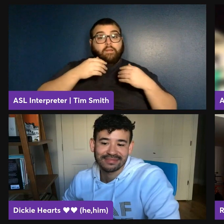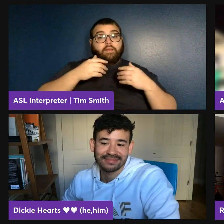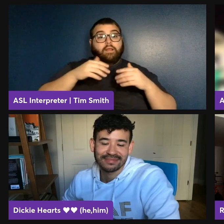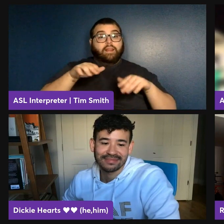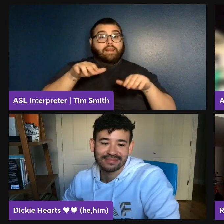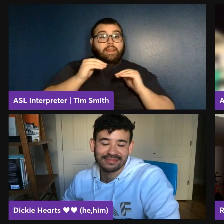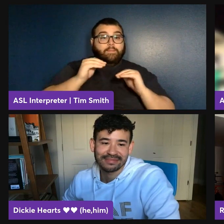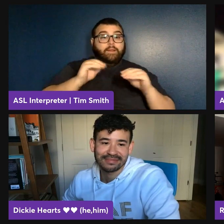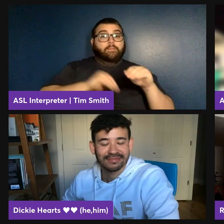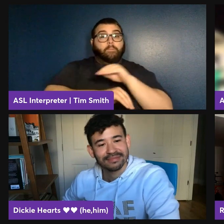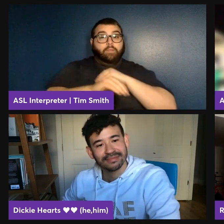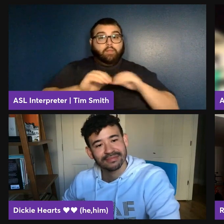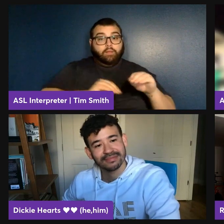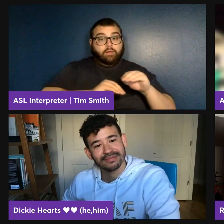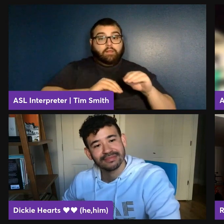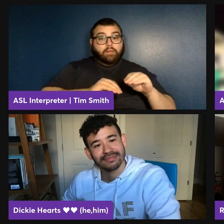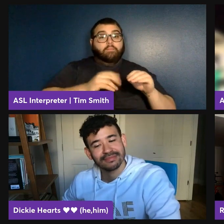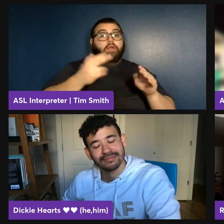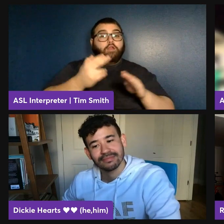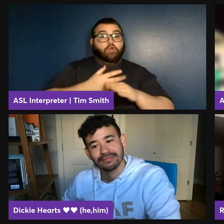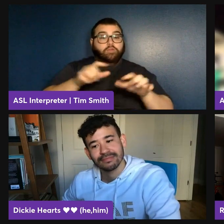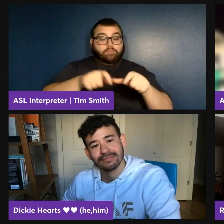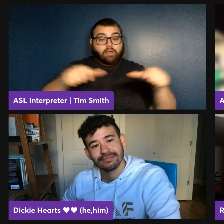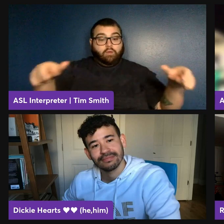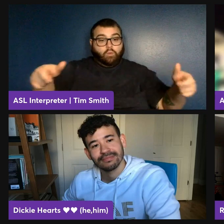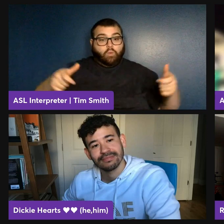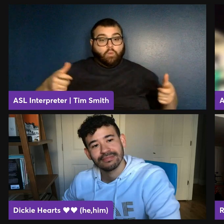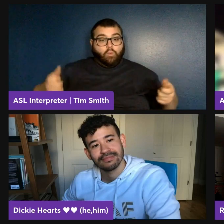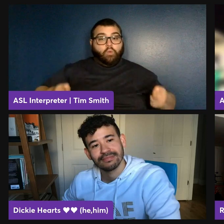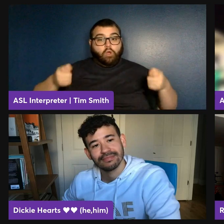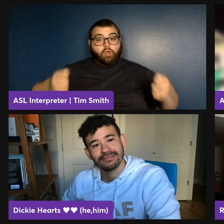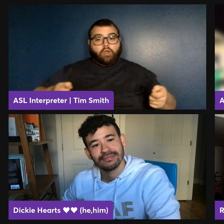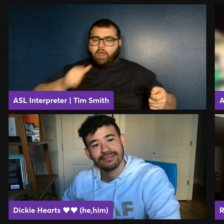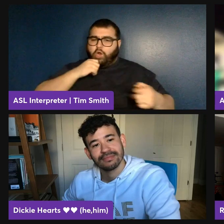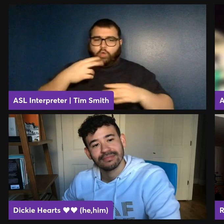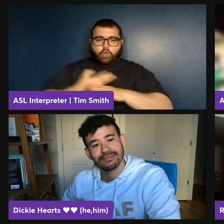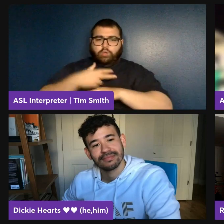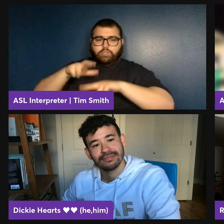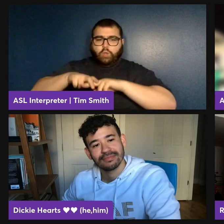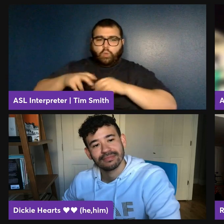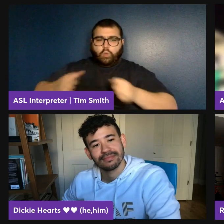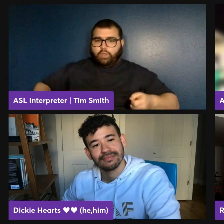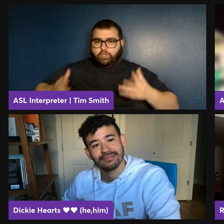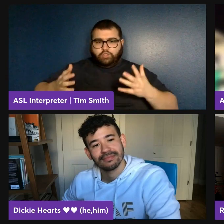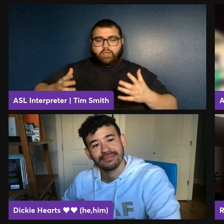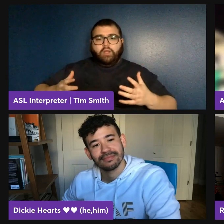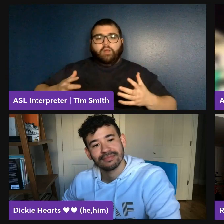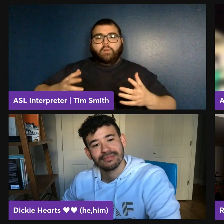limited mobility, but I walk with a walker and I don't use a wheelchair, which means that